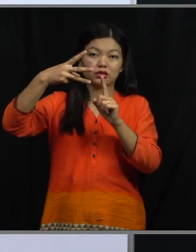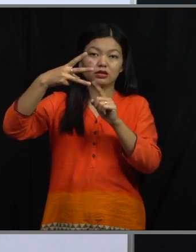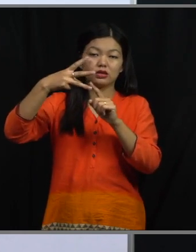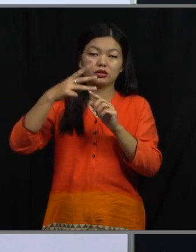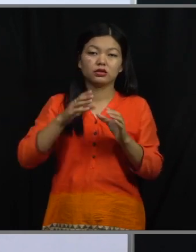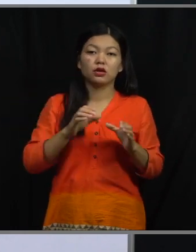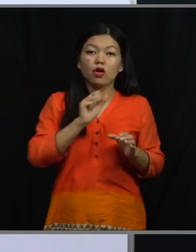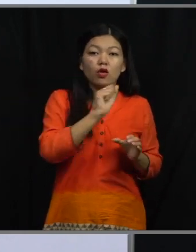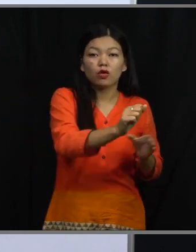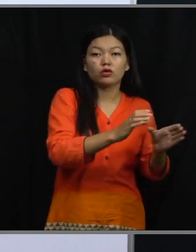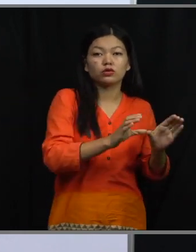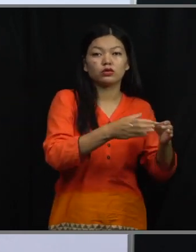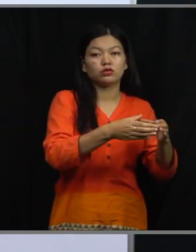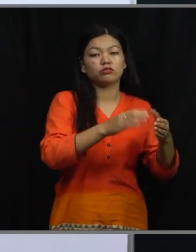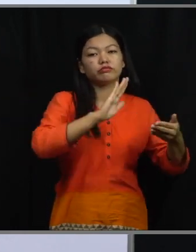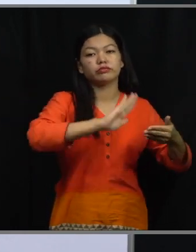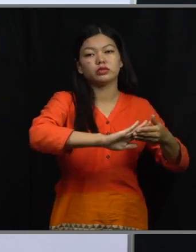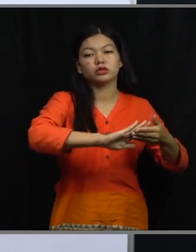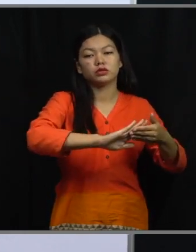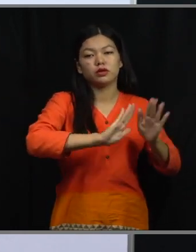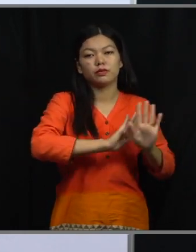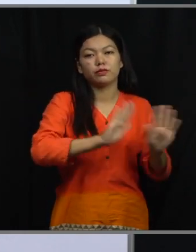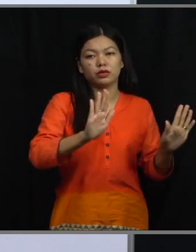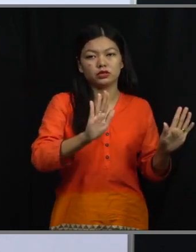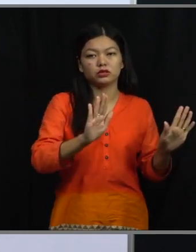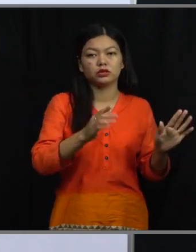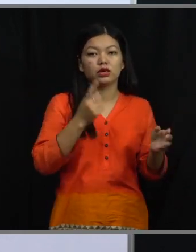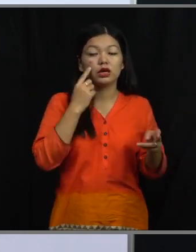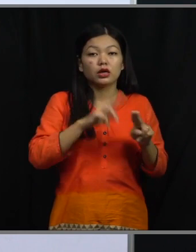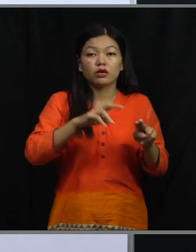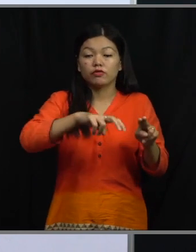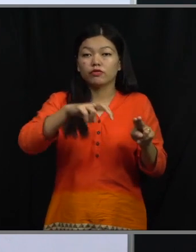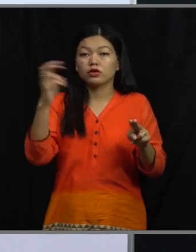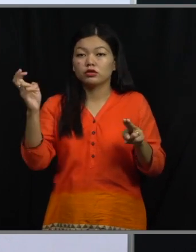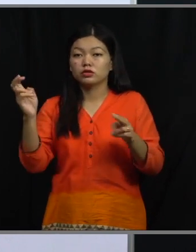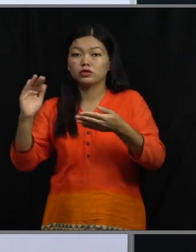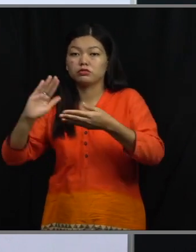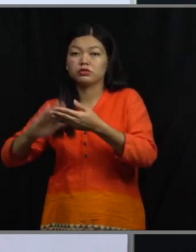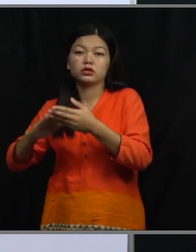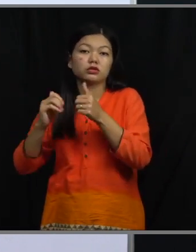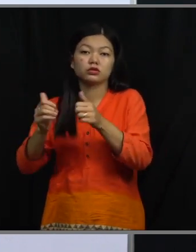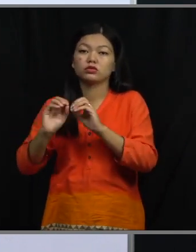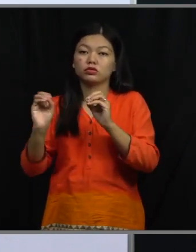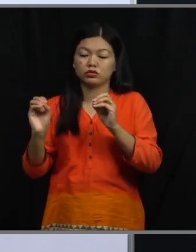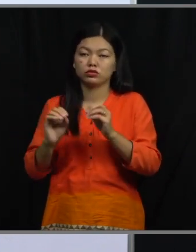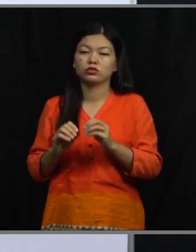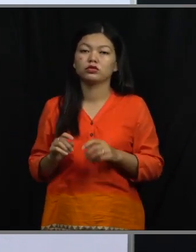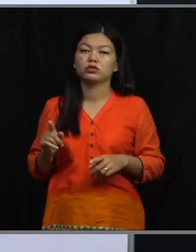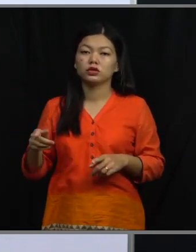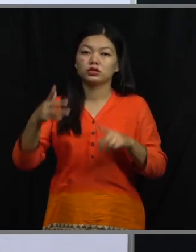exogamy can be found, okay? Which means someone who should marry outside the village, okay? In order to